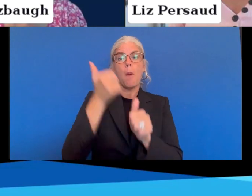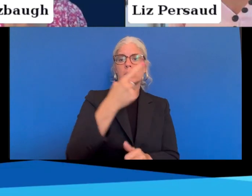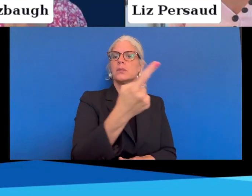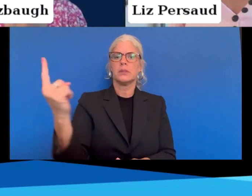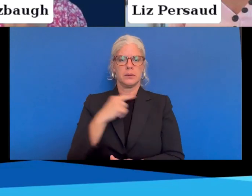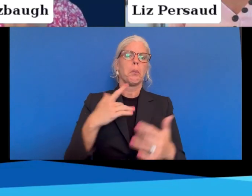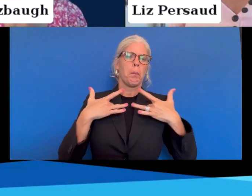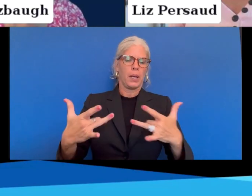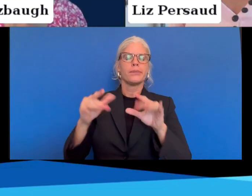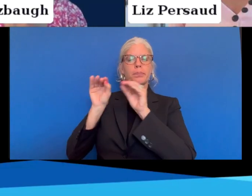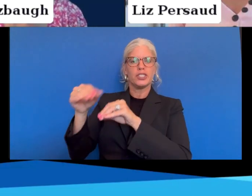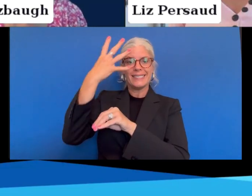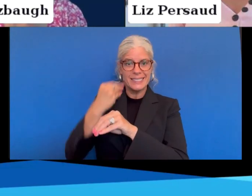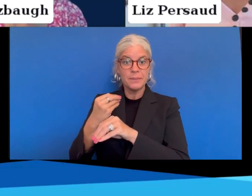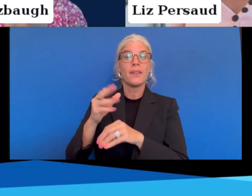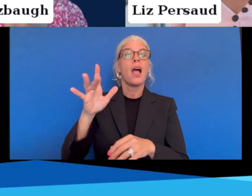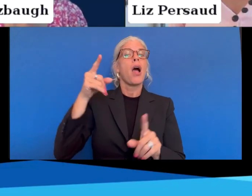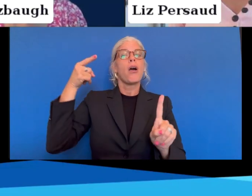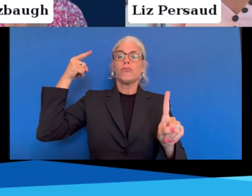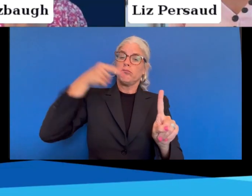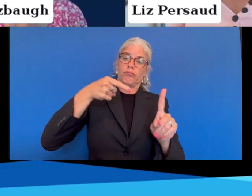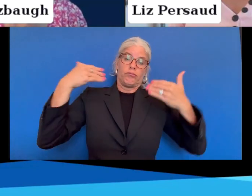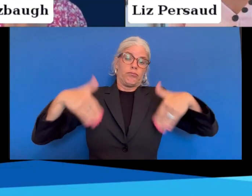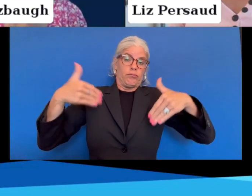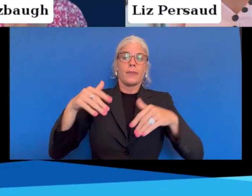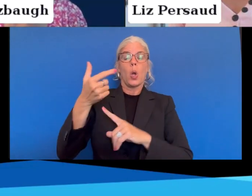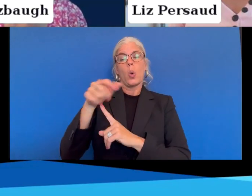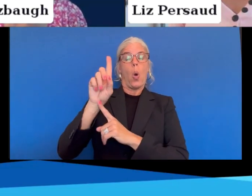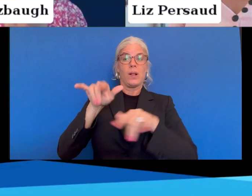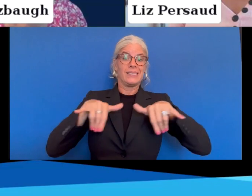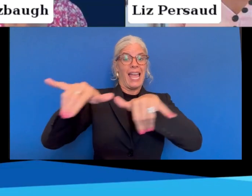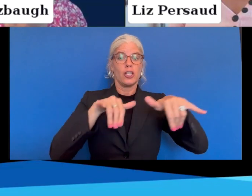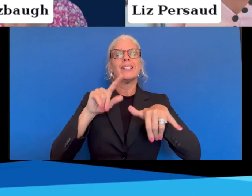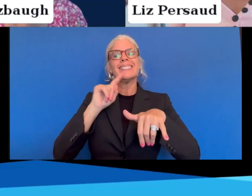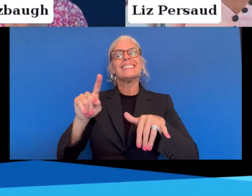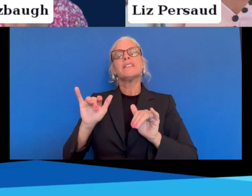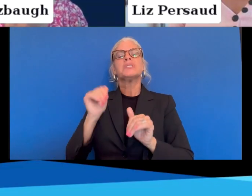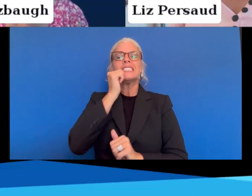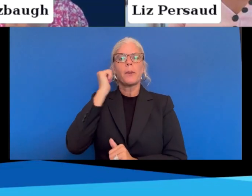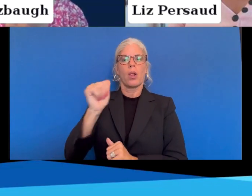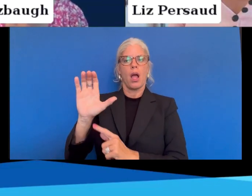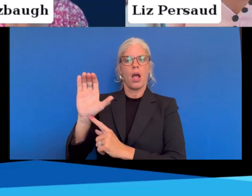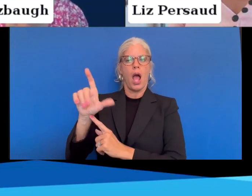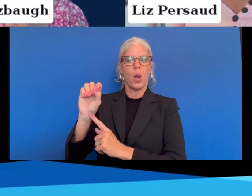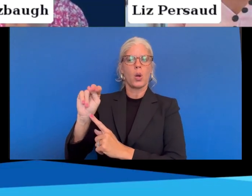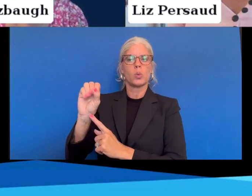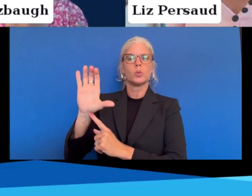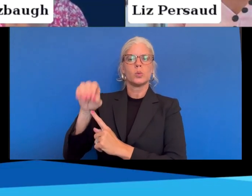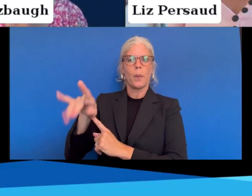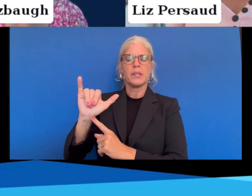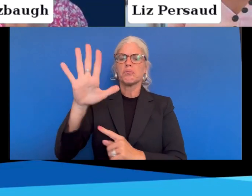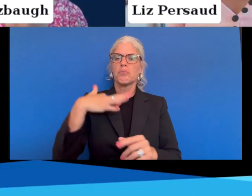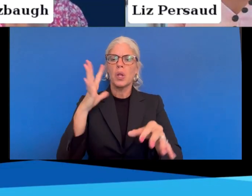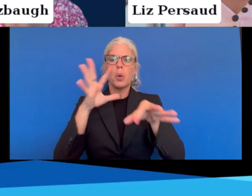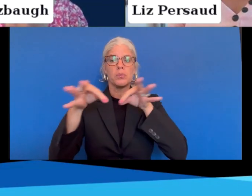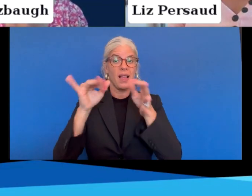Liz's warrior case, she was unable to, but for the majority of us, we get sedation. The gold standard